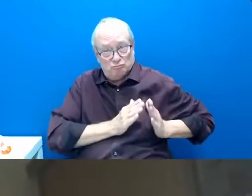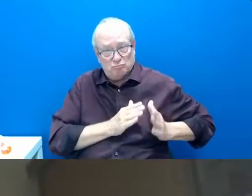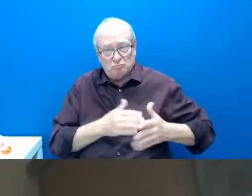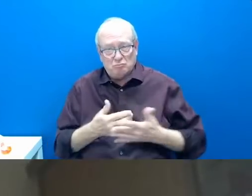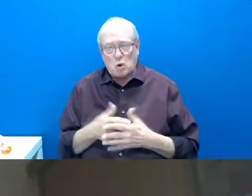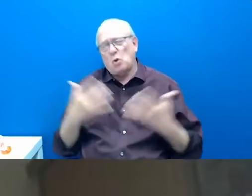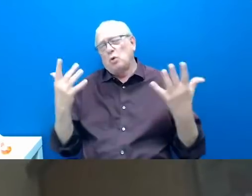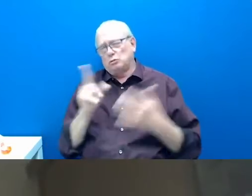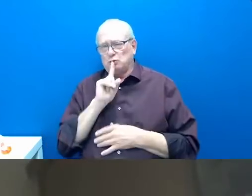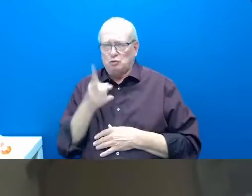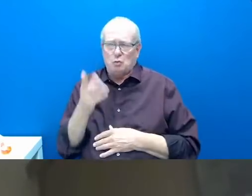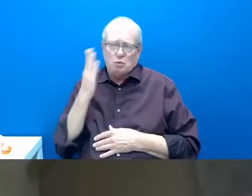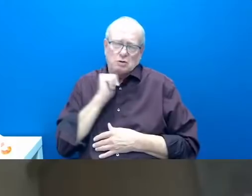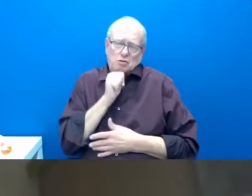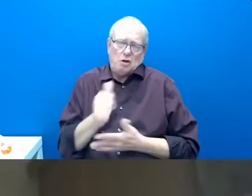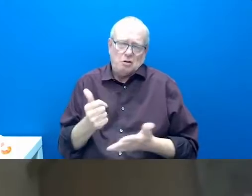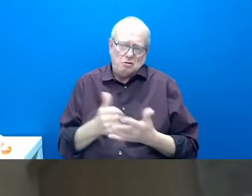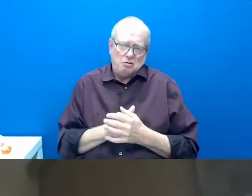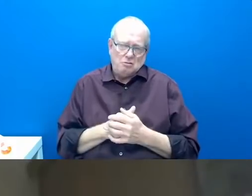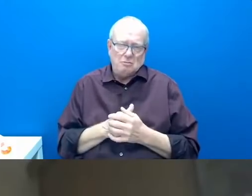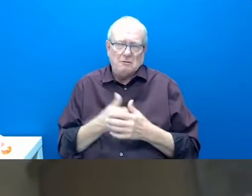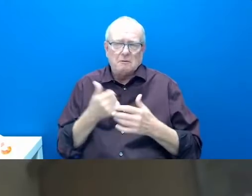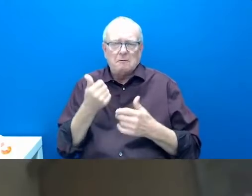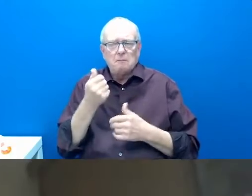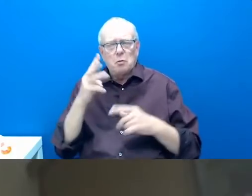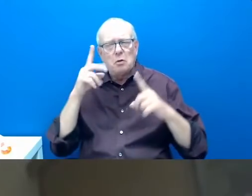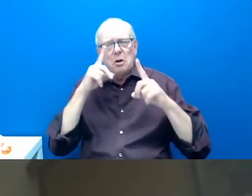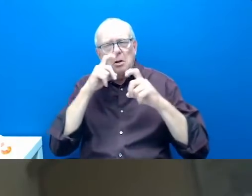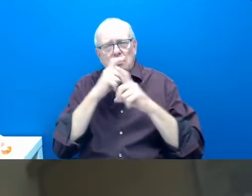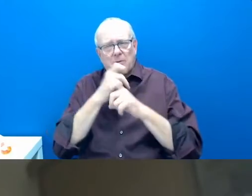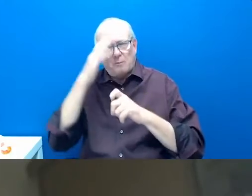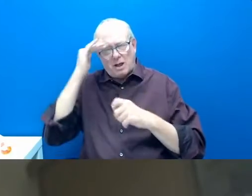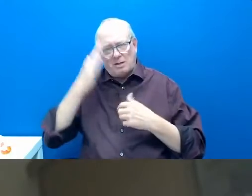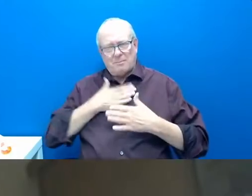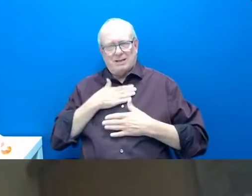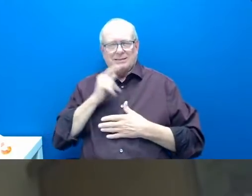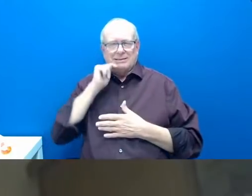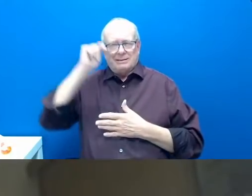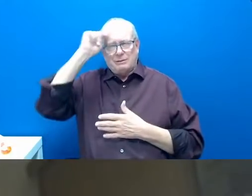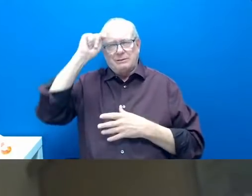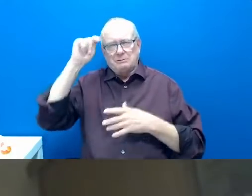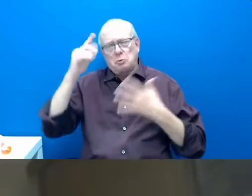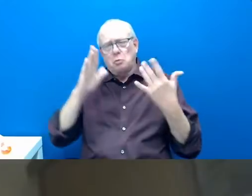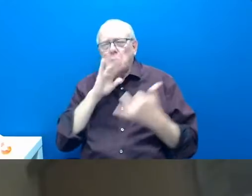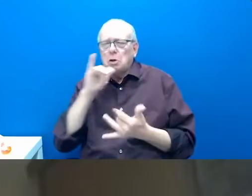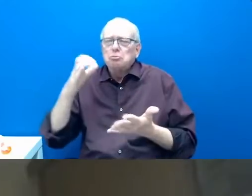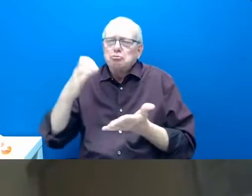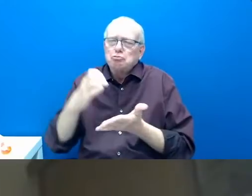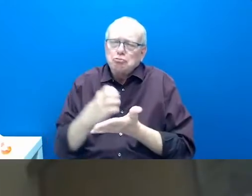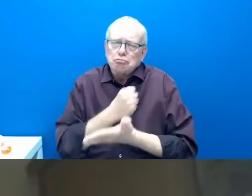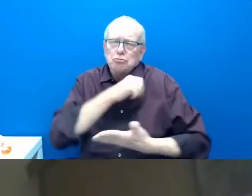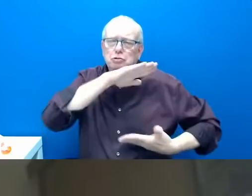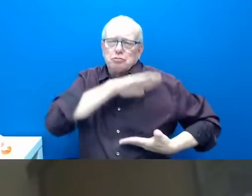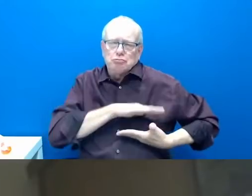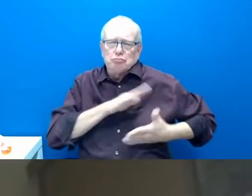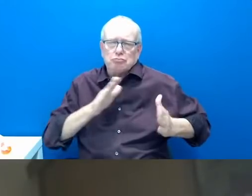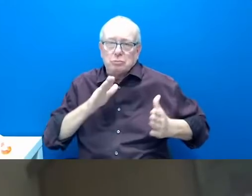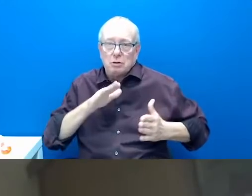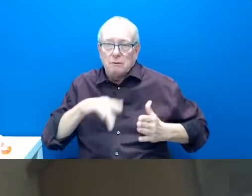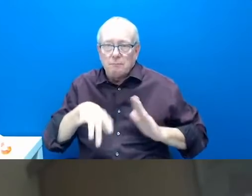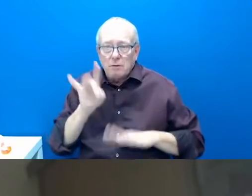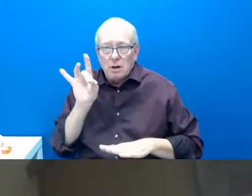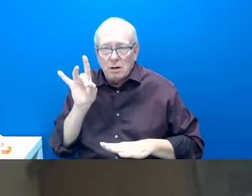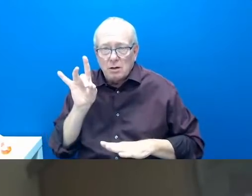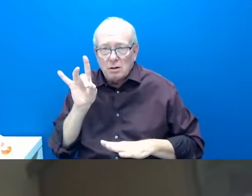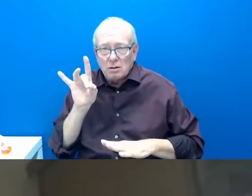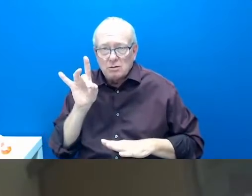why not? I have a few complexities from adolescence, and I thought it's probably good to kind of do my due diligence, and went in, and